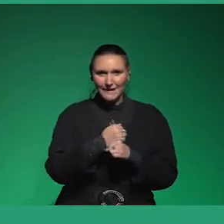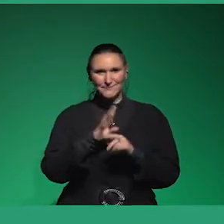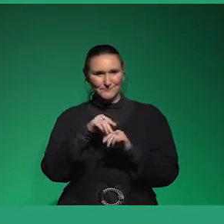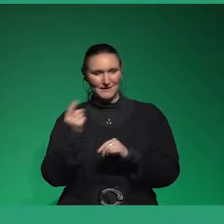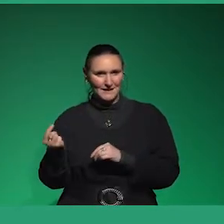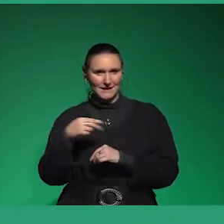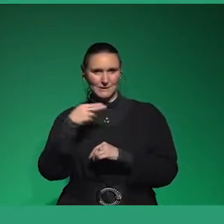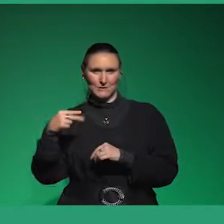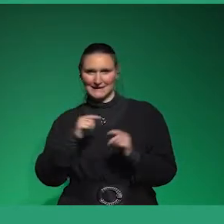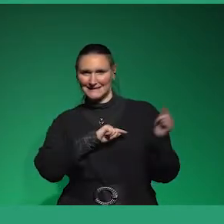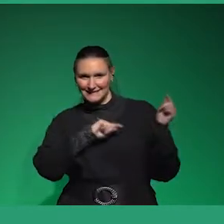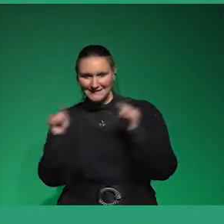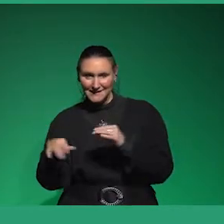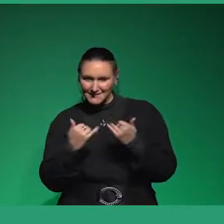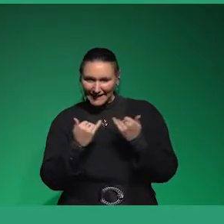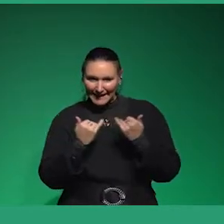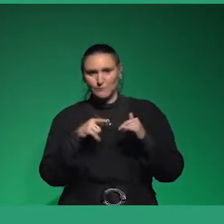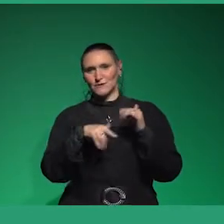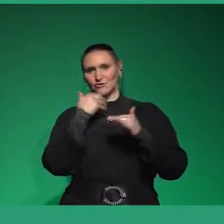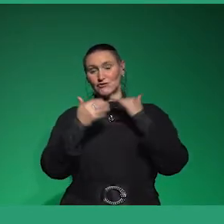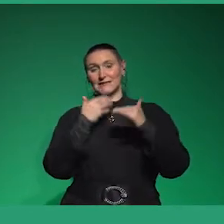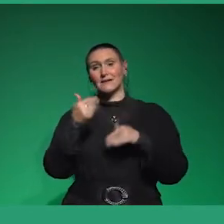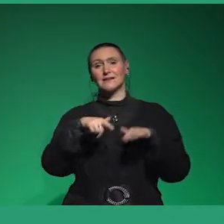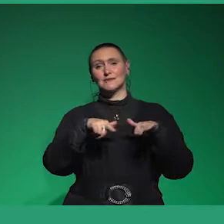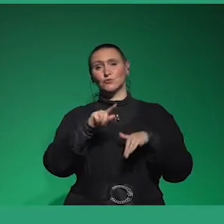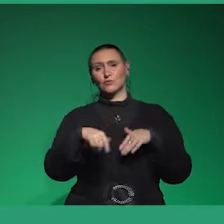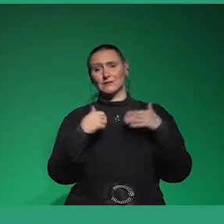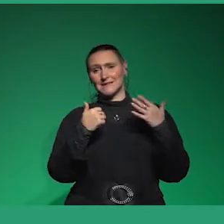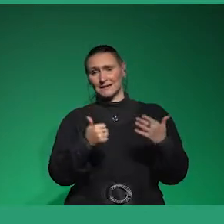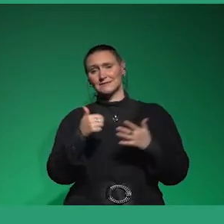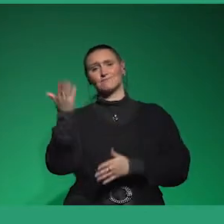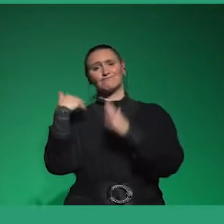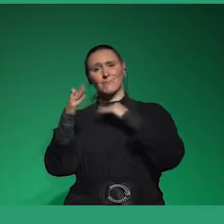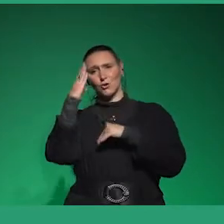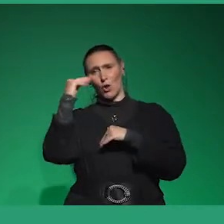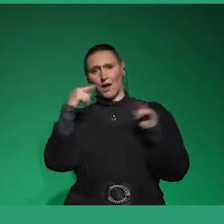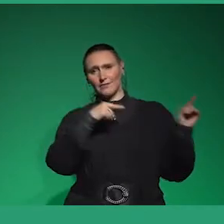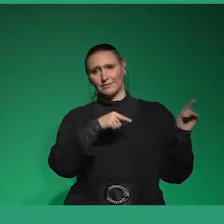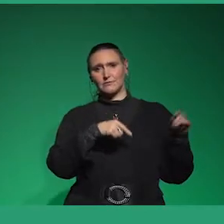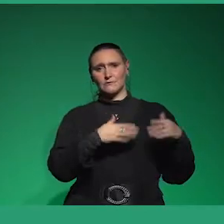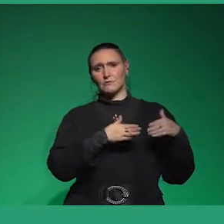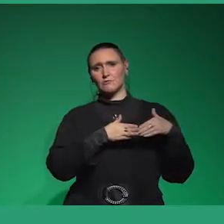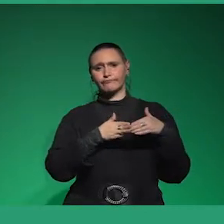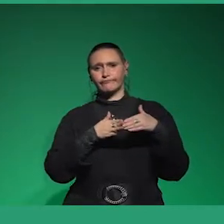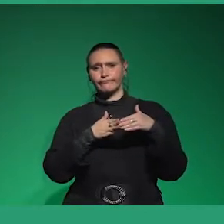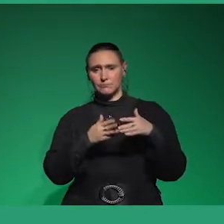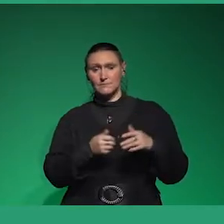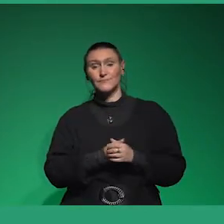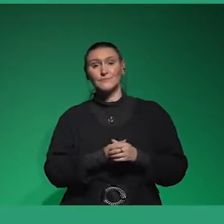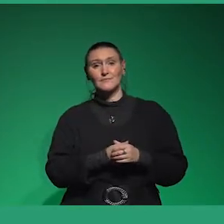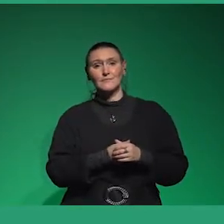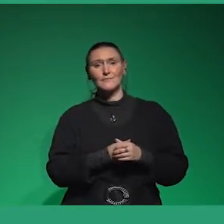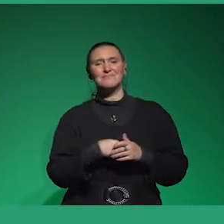1696. In 1706, there was the first coffee plant in Java Island, brought to